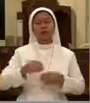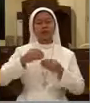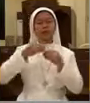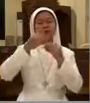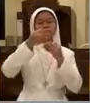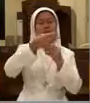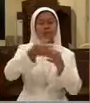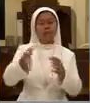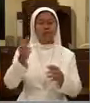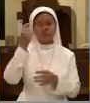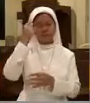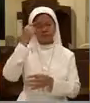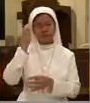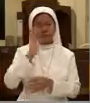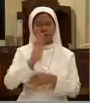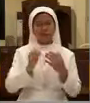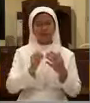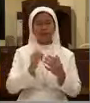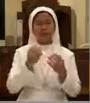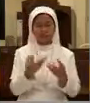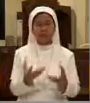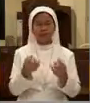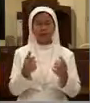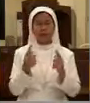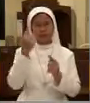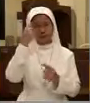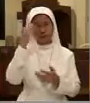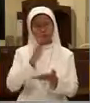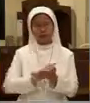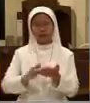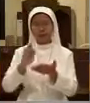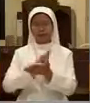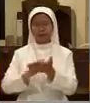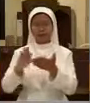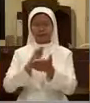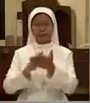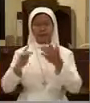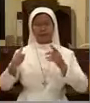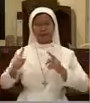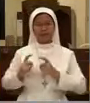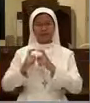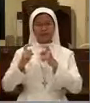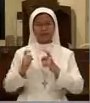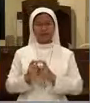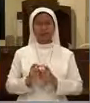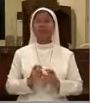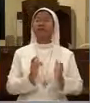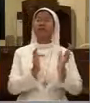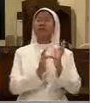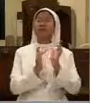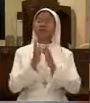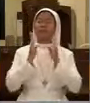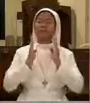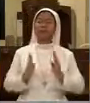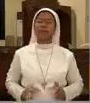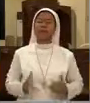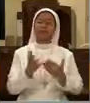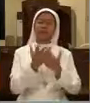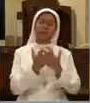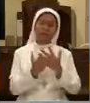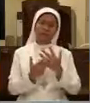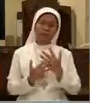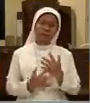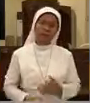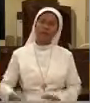poured out in behalf of many for the forgiveness of sins." His body, his blood is his gift to